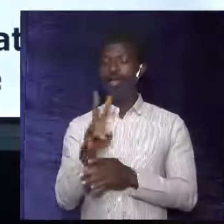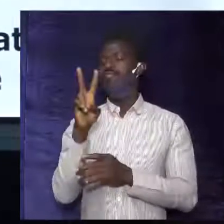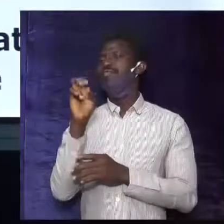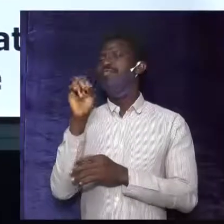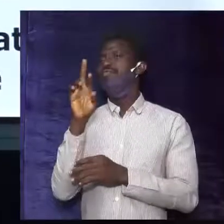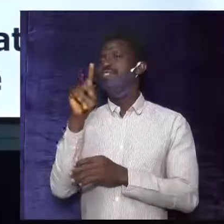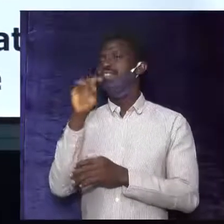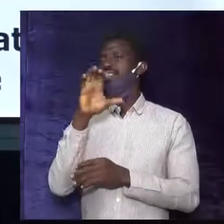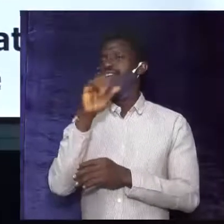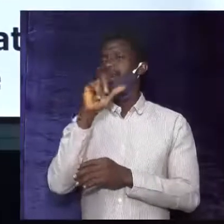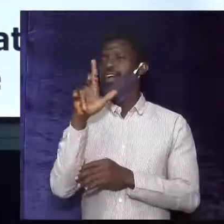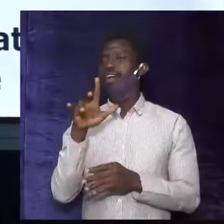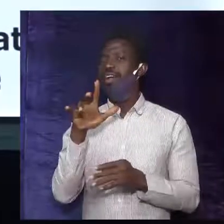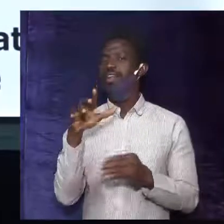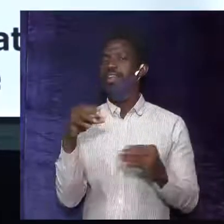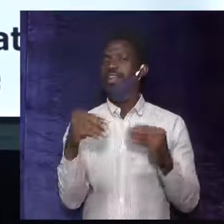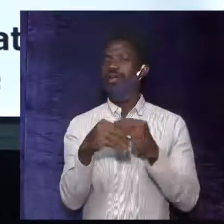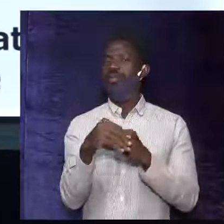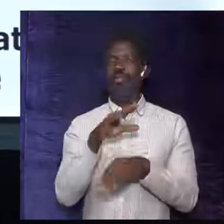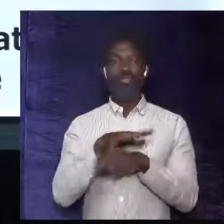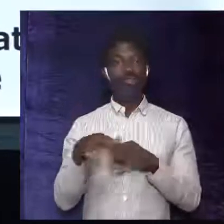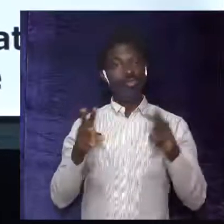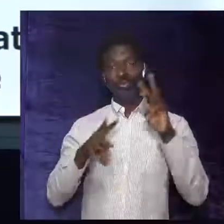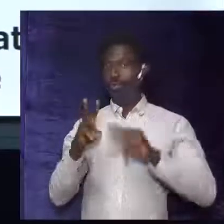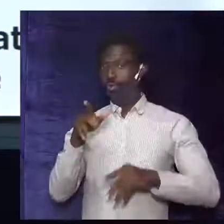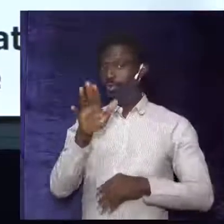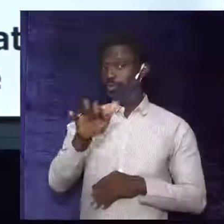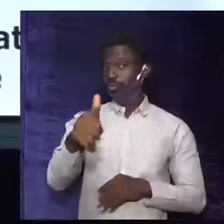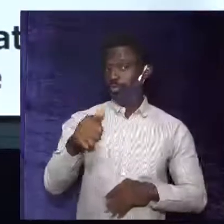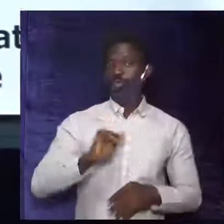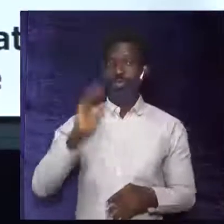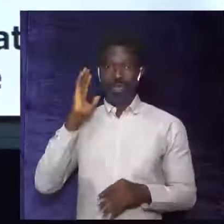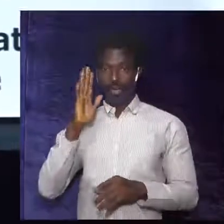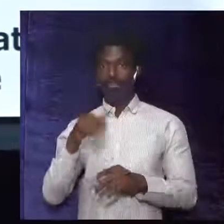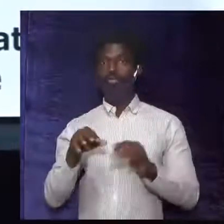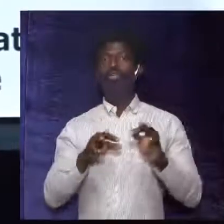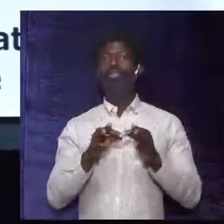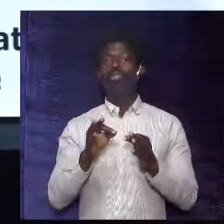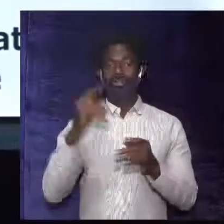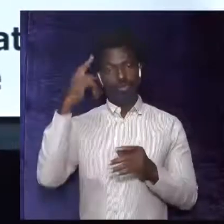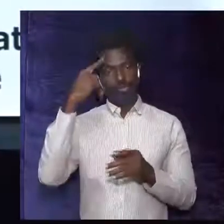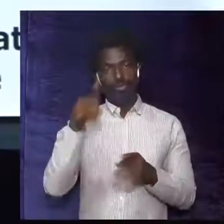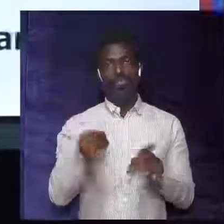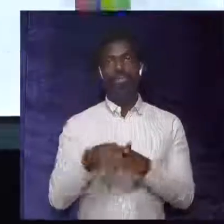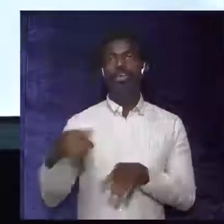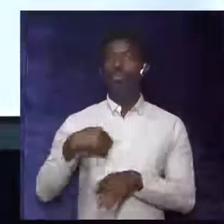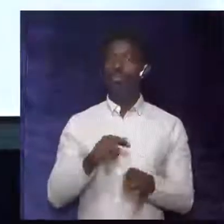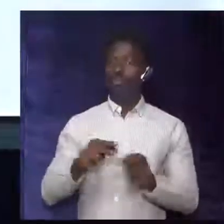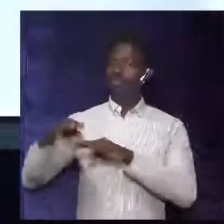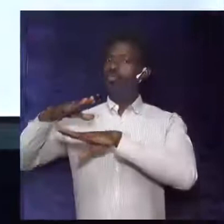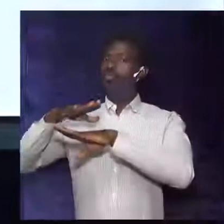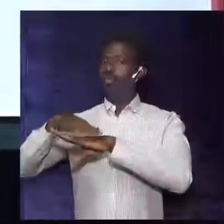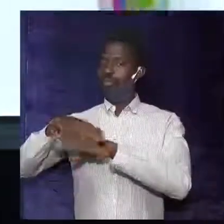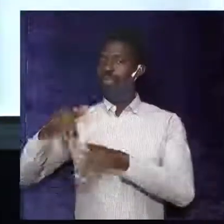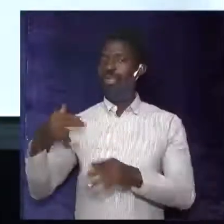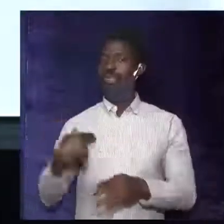vertically opposite. Do not worry yourself at this stage about what all these are. I will explain in details as we move on. So let's